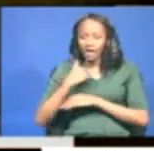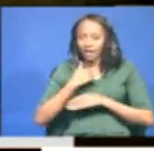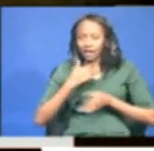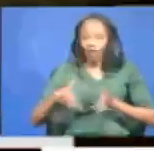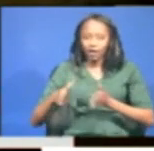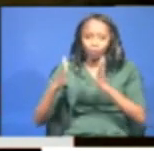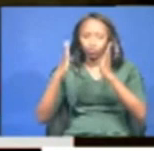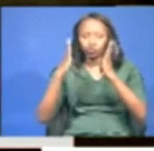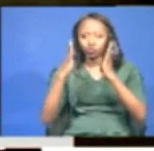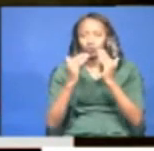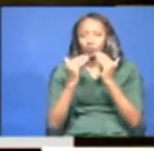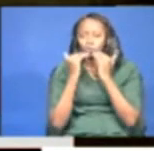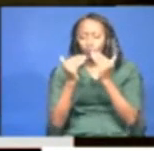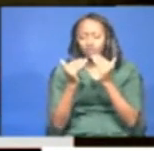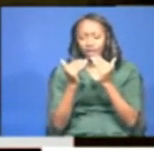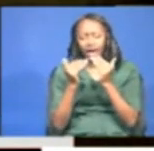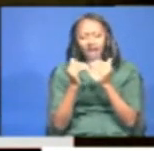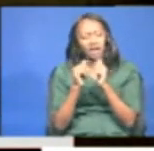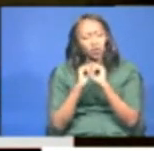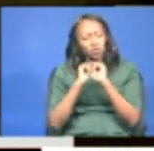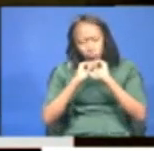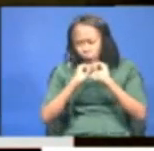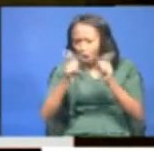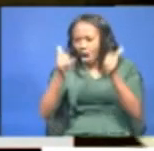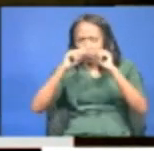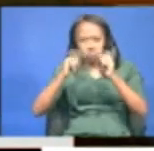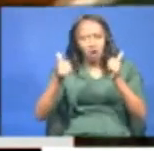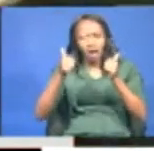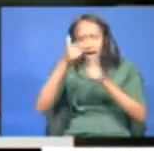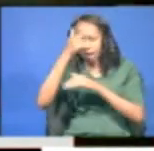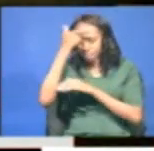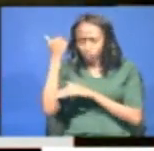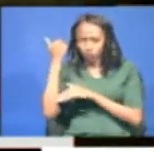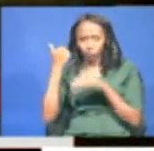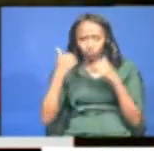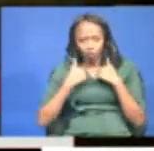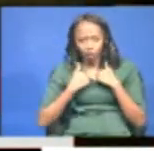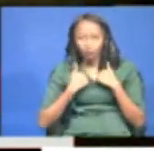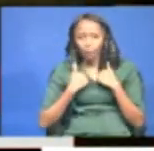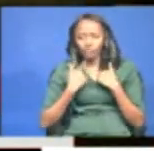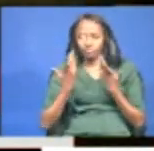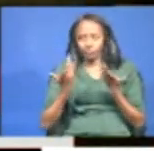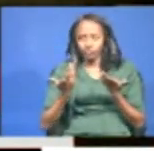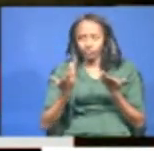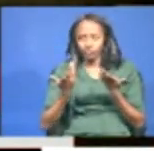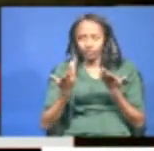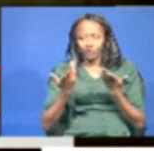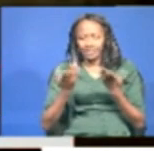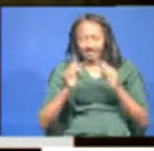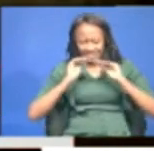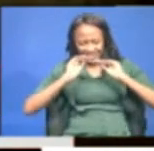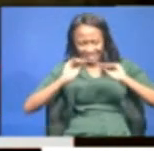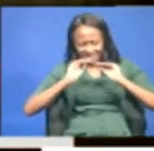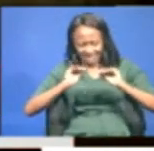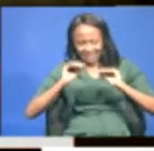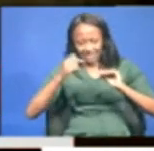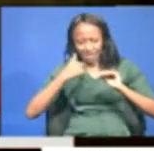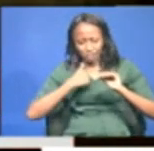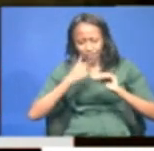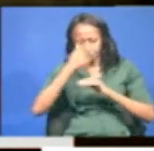to thank him profoundly for having seen me through school on behalf of my parents who are